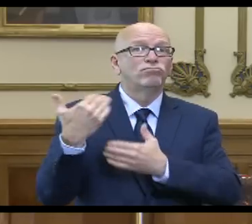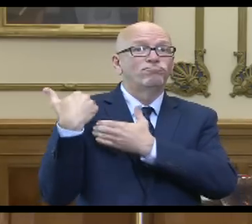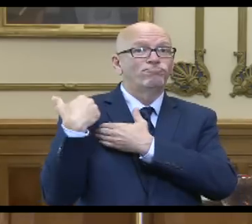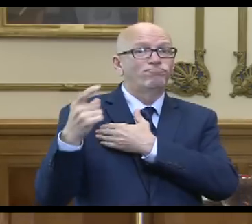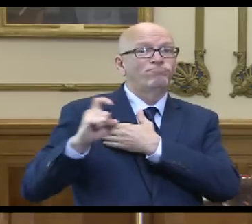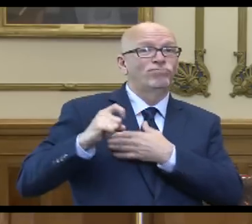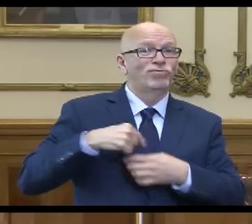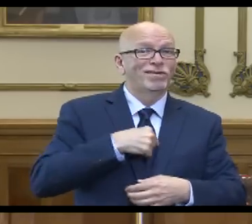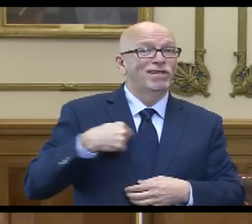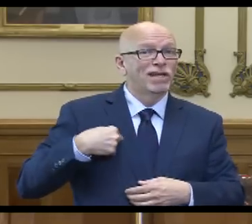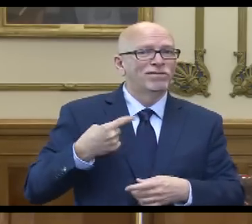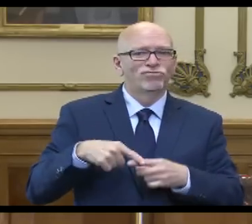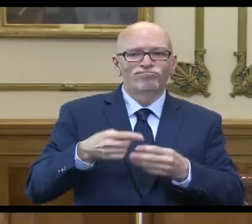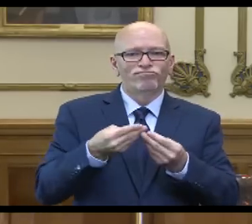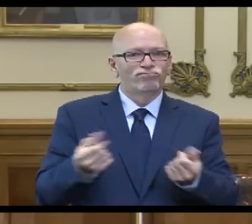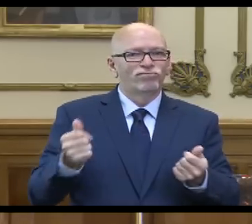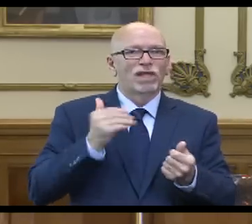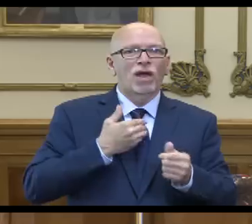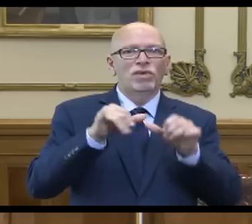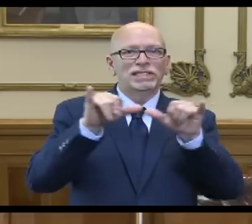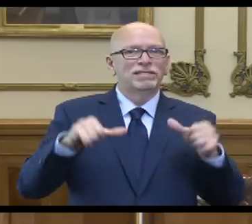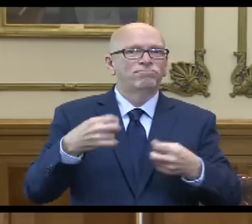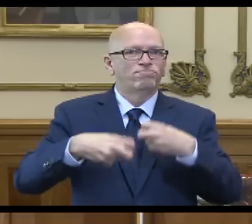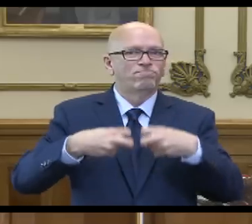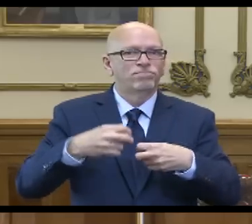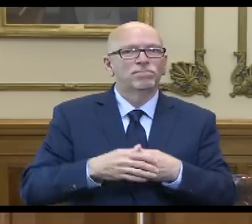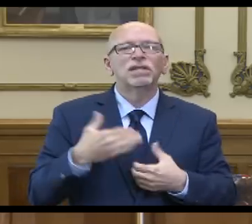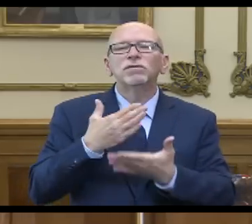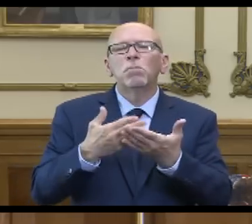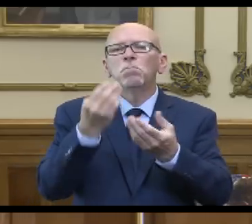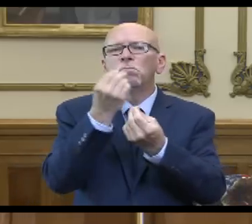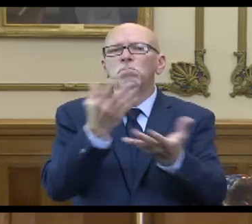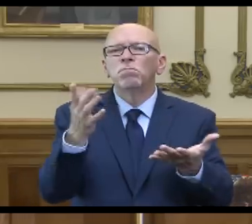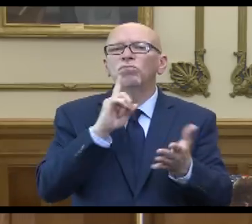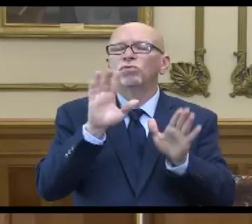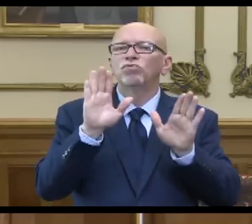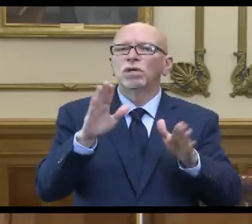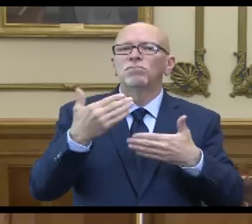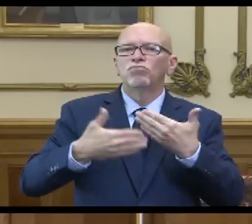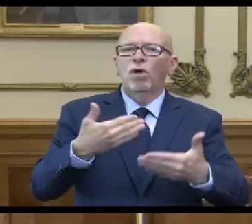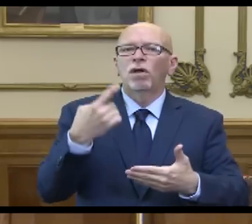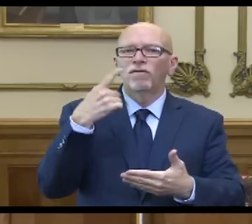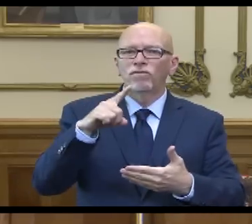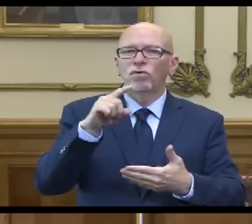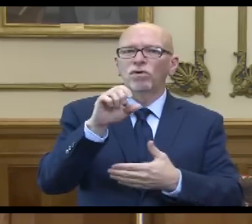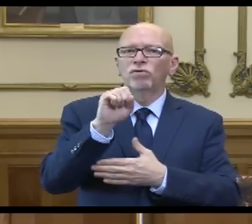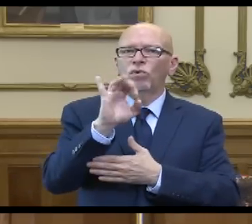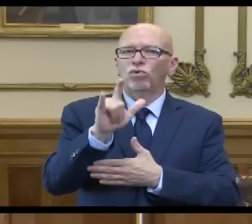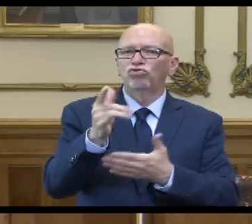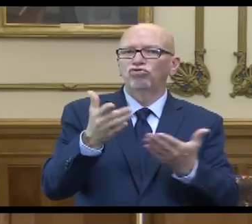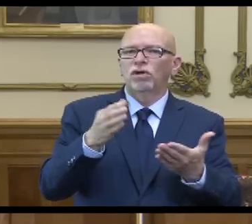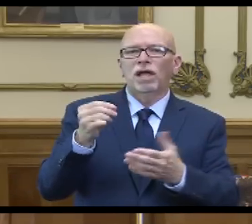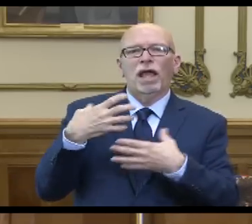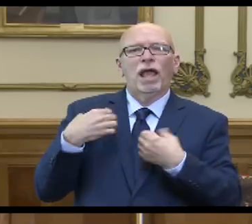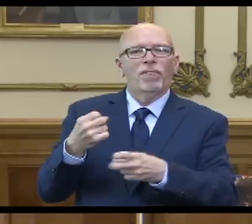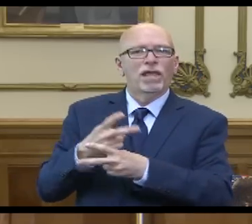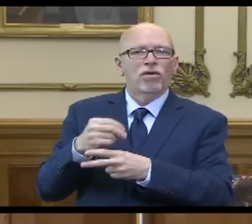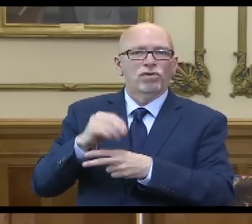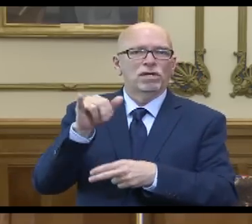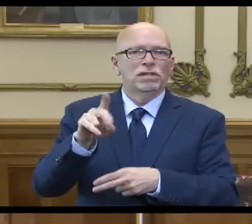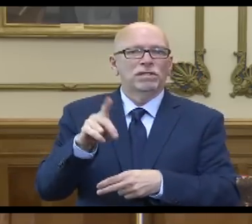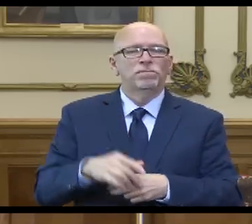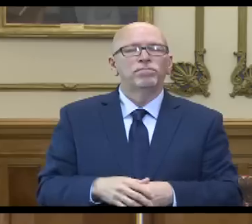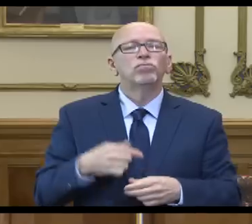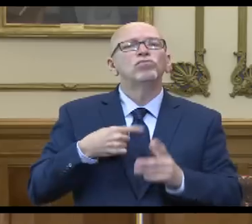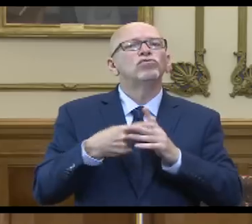to us to help solve systemic issues. I have a few updates that are really great progress for social services and healthcare in Indiana.